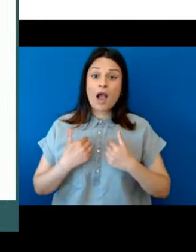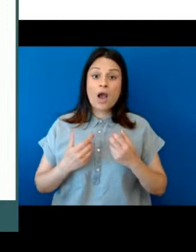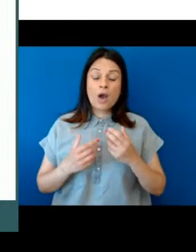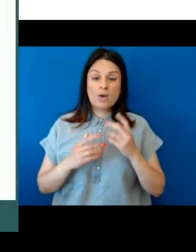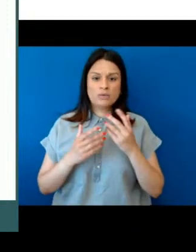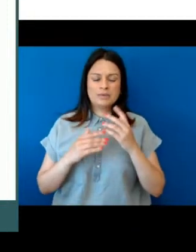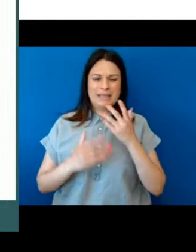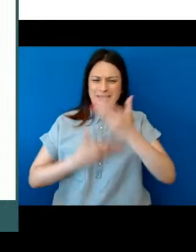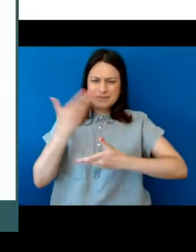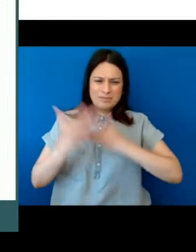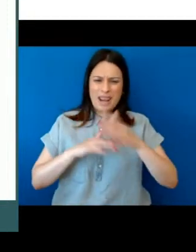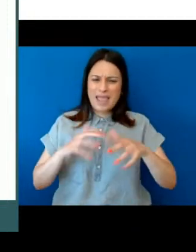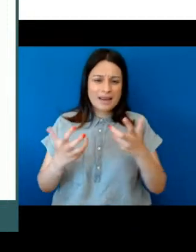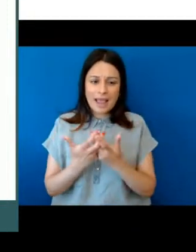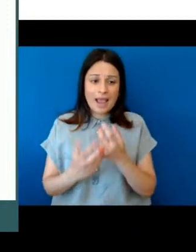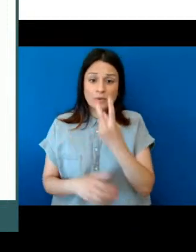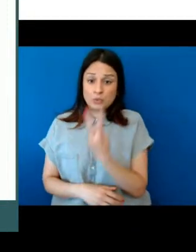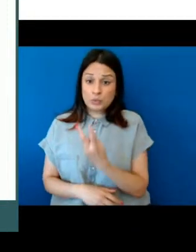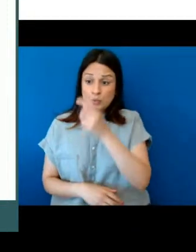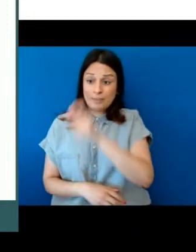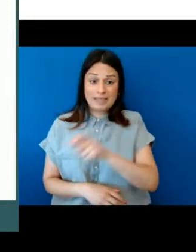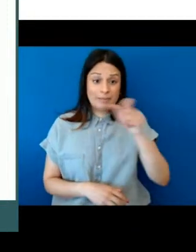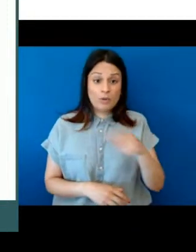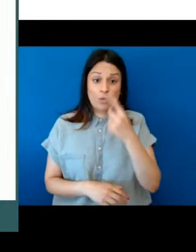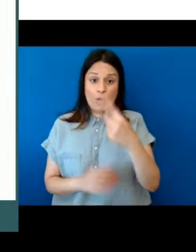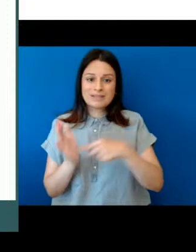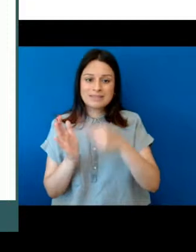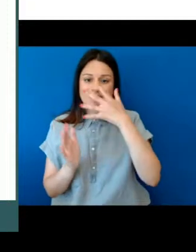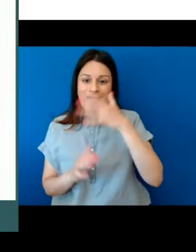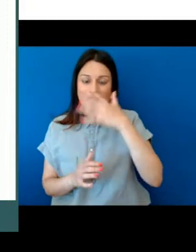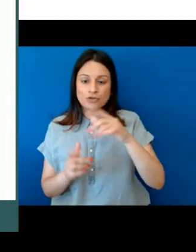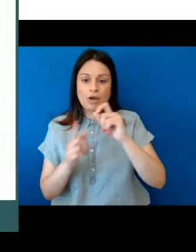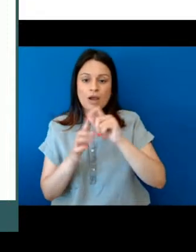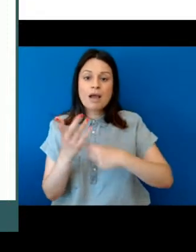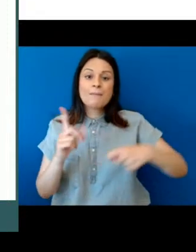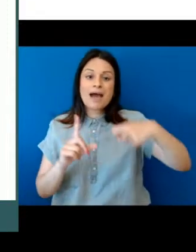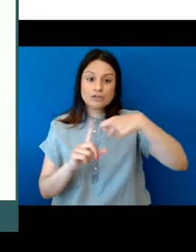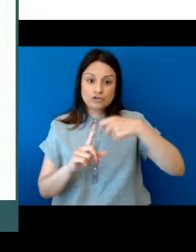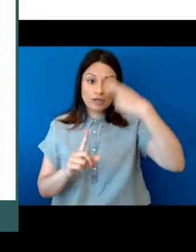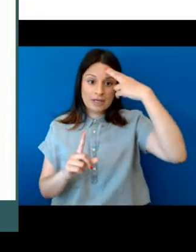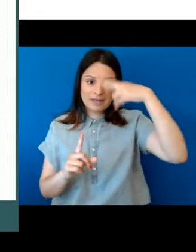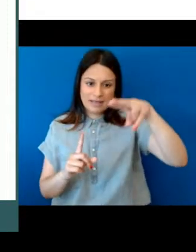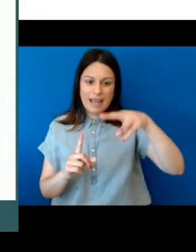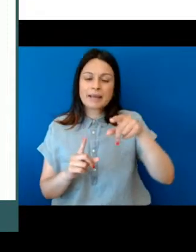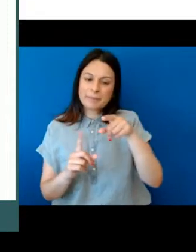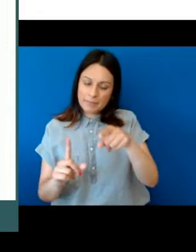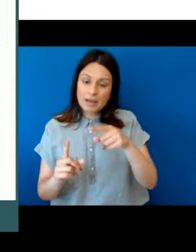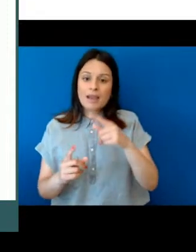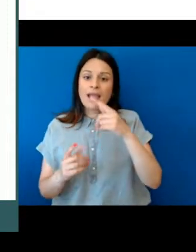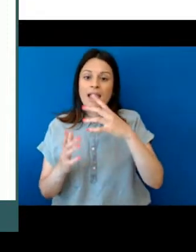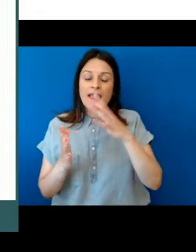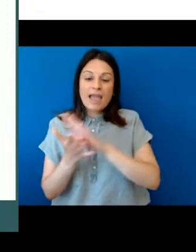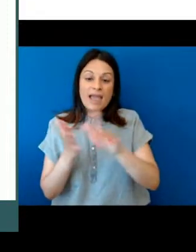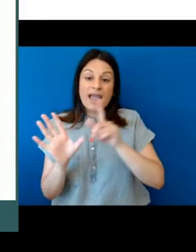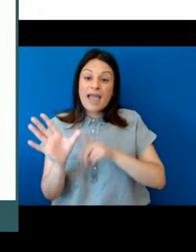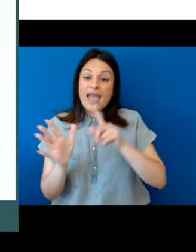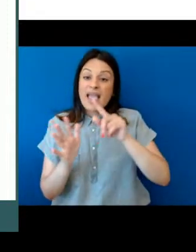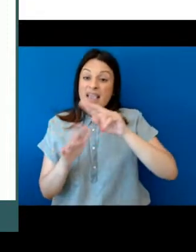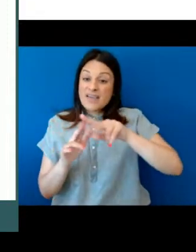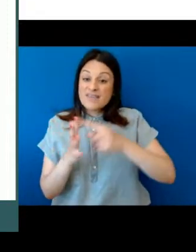first one. He's a teenager. He's called Patrick, and he has hay fever. He's got IgE to grass